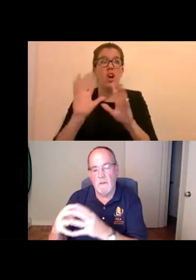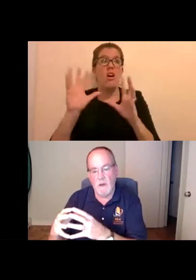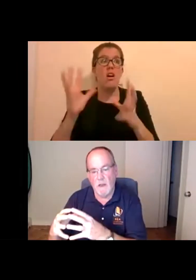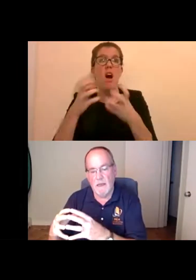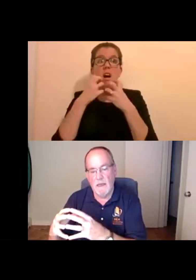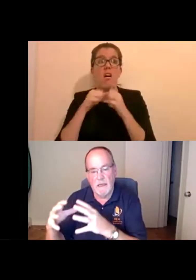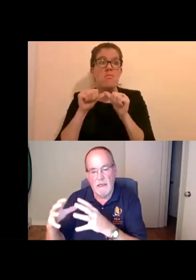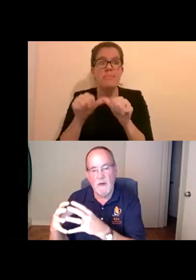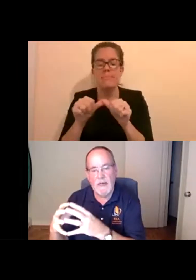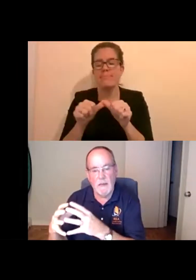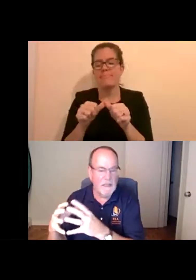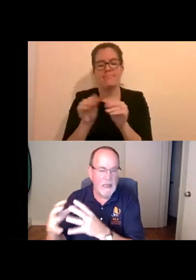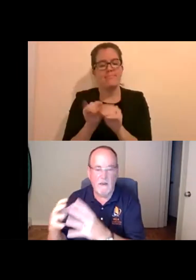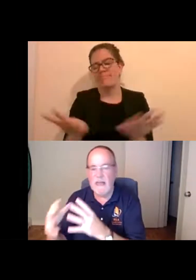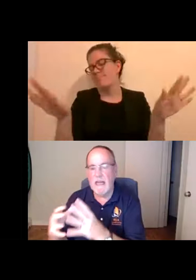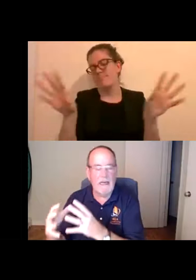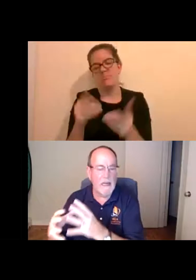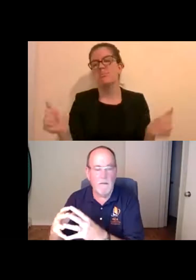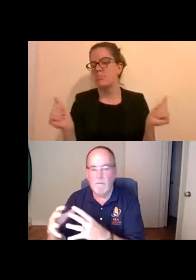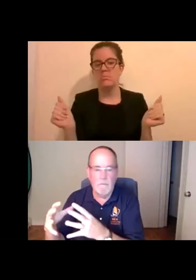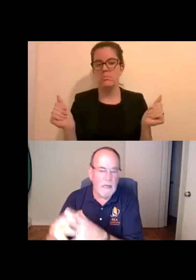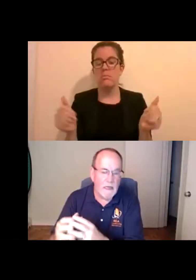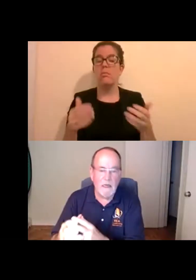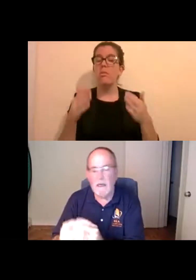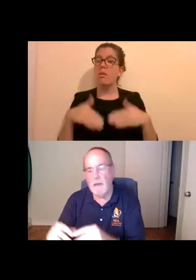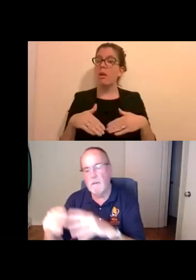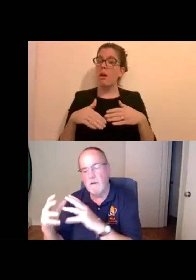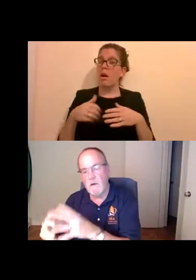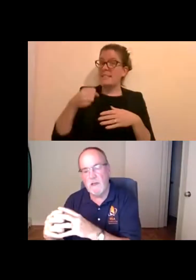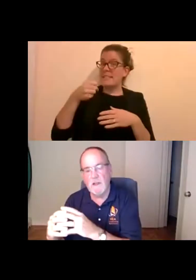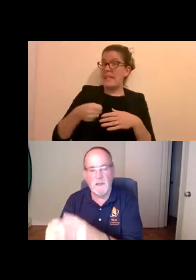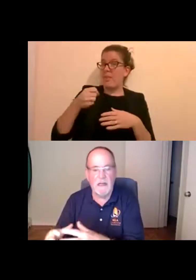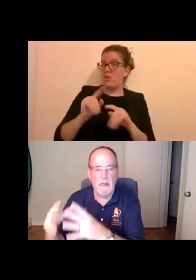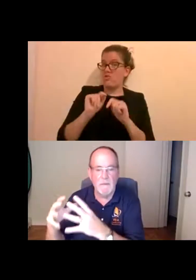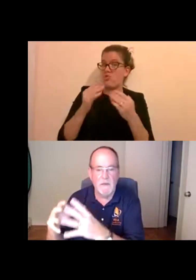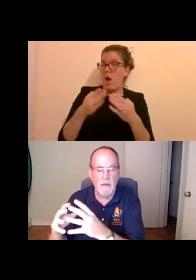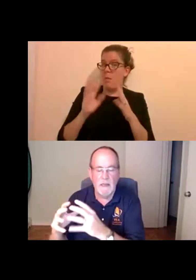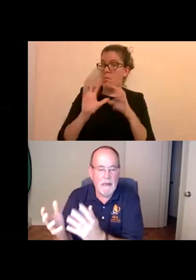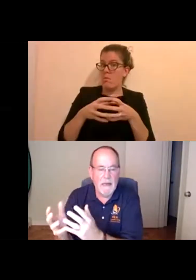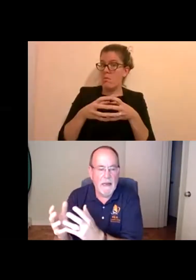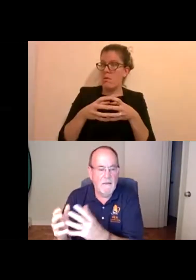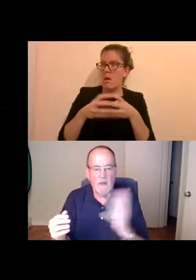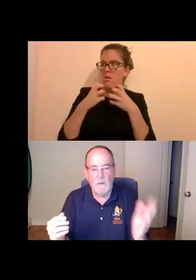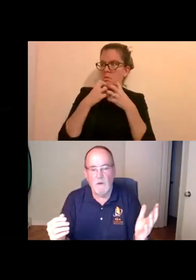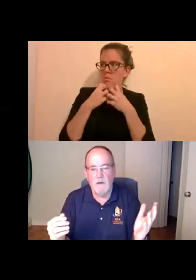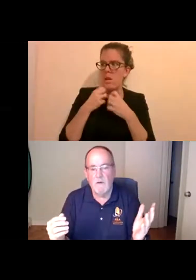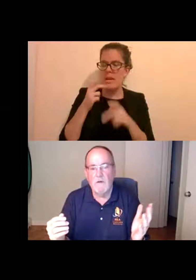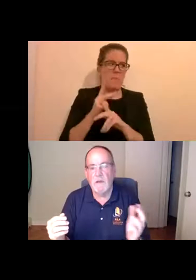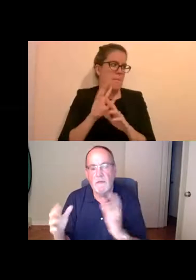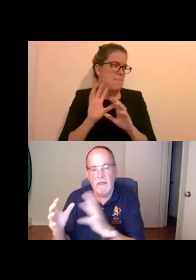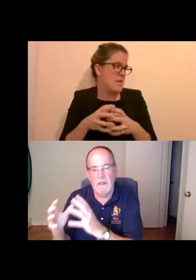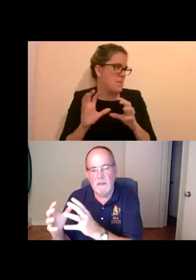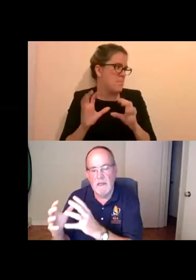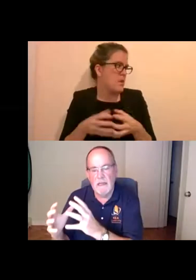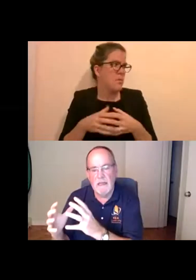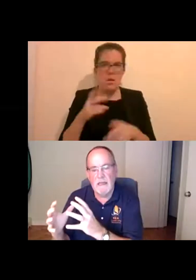to Babylon, and they were kept together. They kind of kept meeting, and they kept their traditions, and they didn't have the temple in Jerusalem,